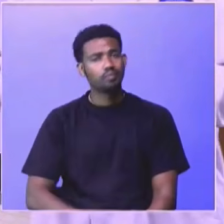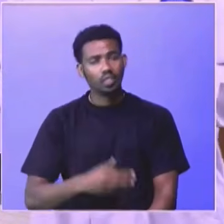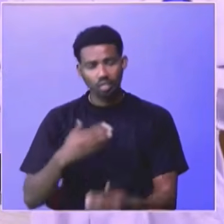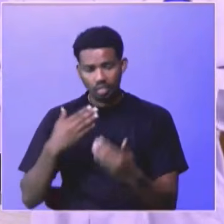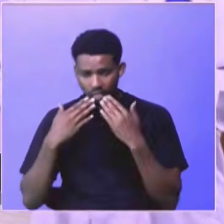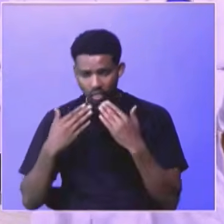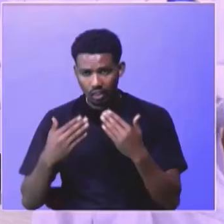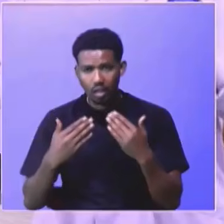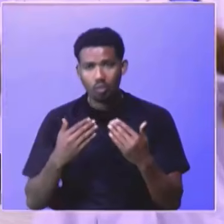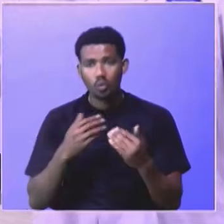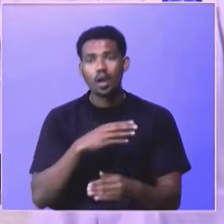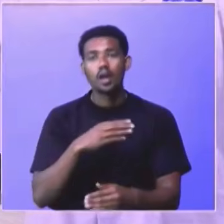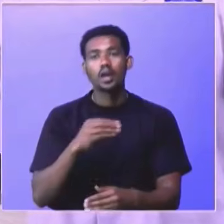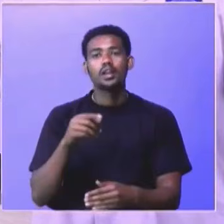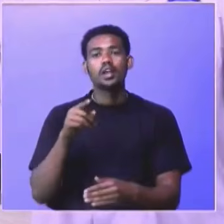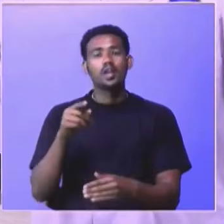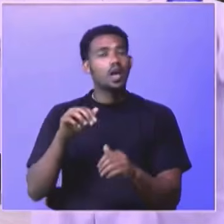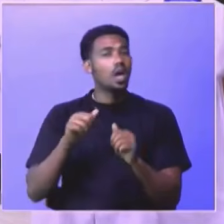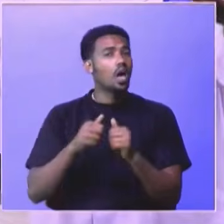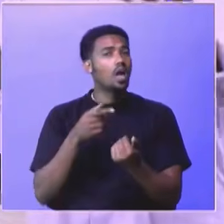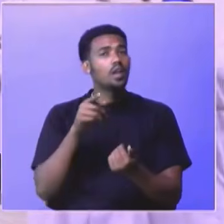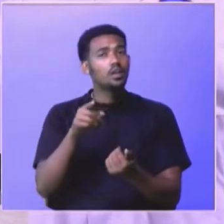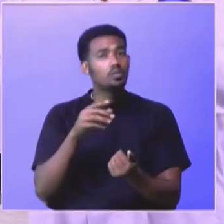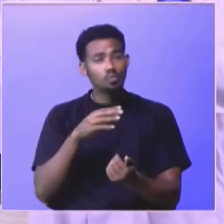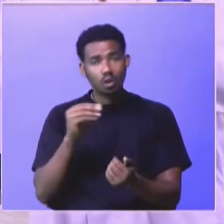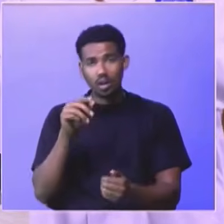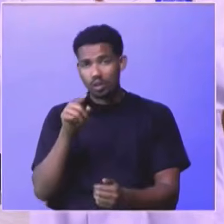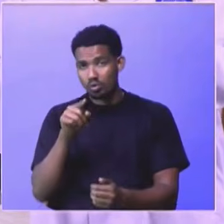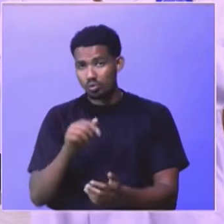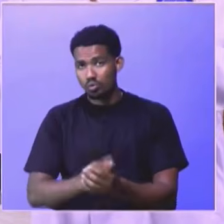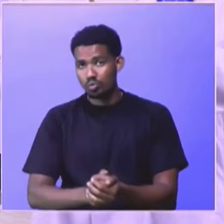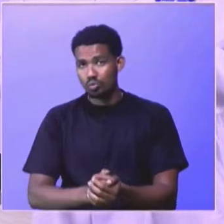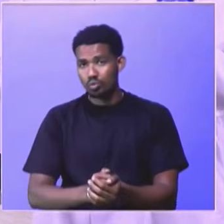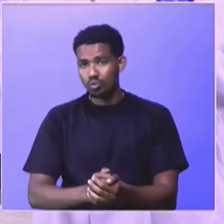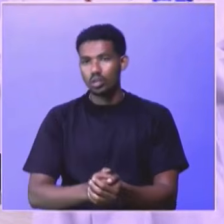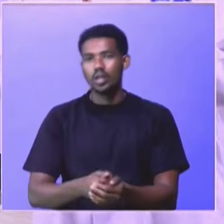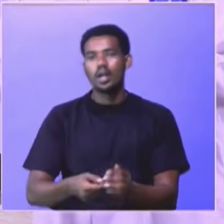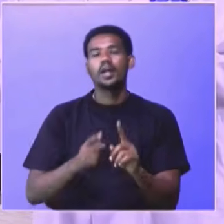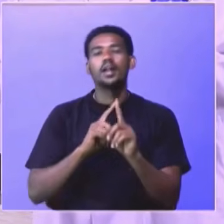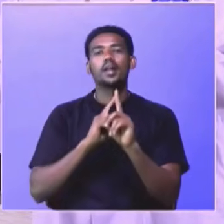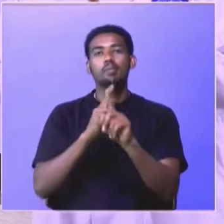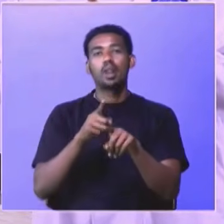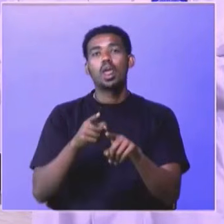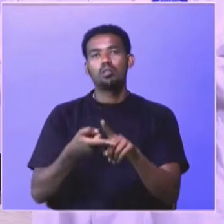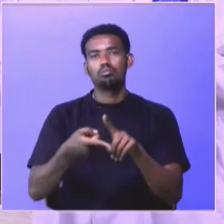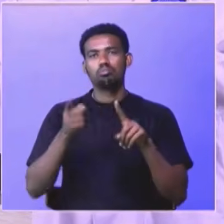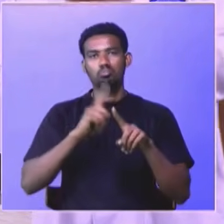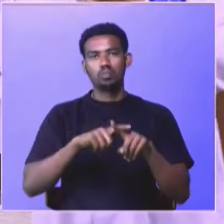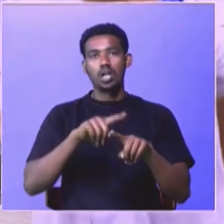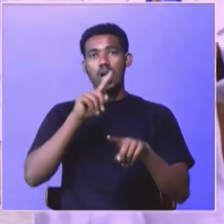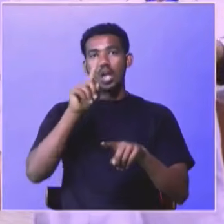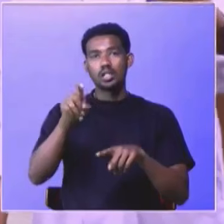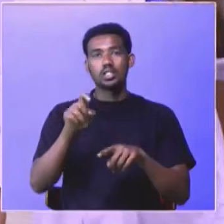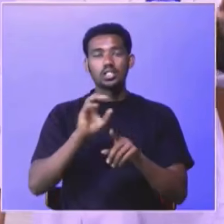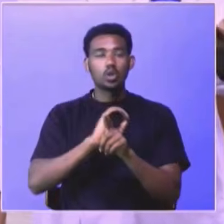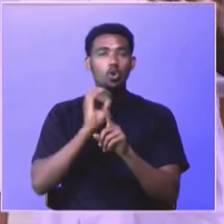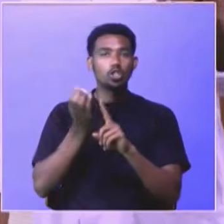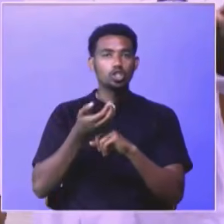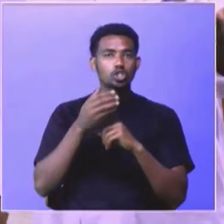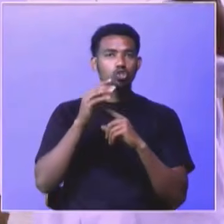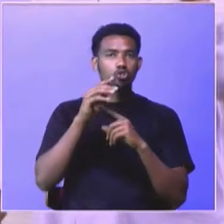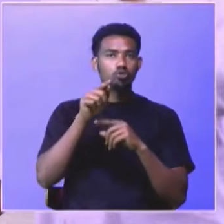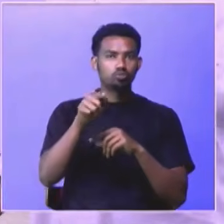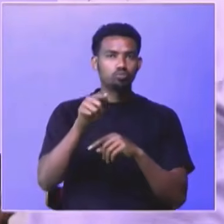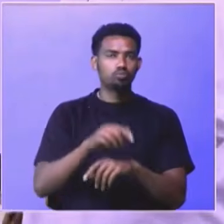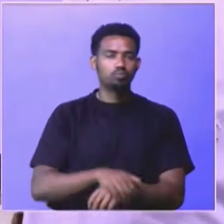And also you can say, and you? And you, even you can reply also asking the condition of the person